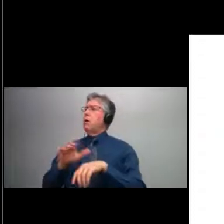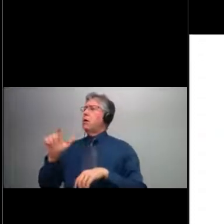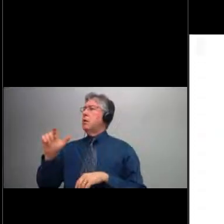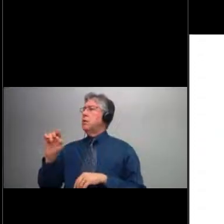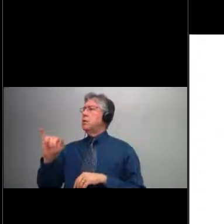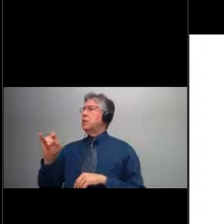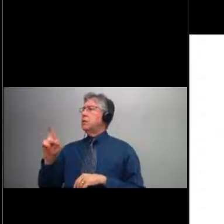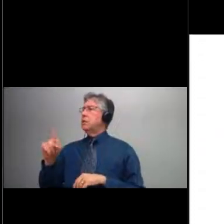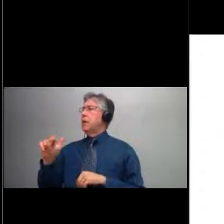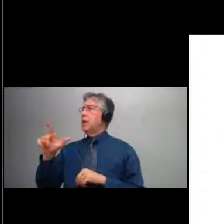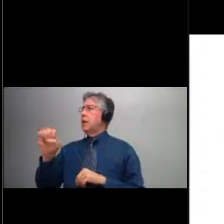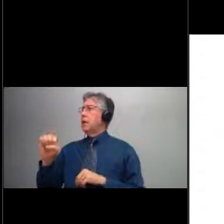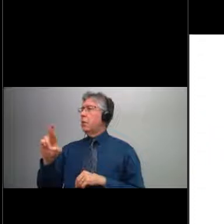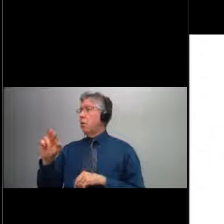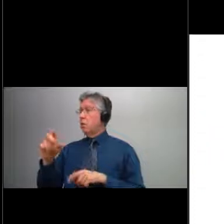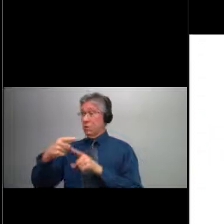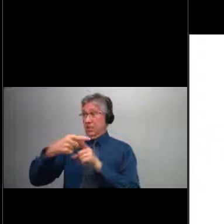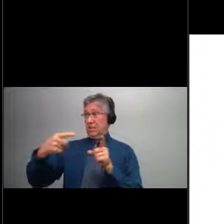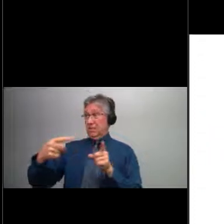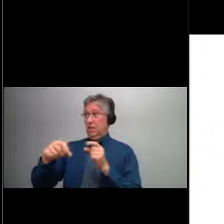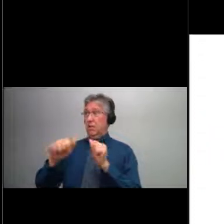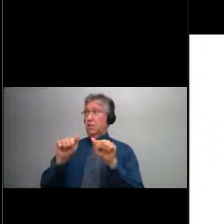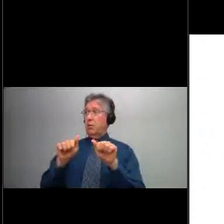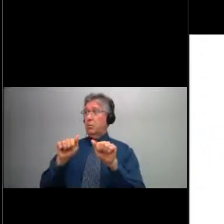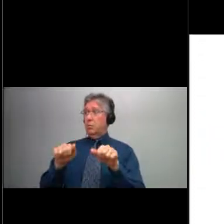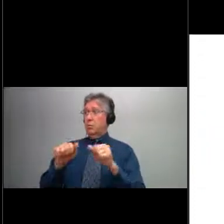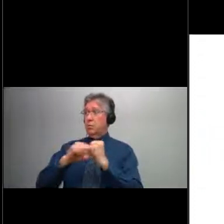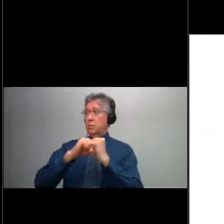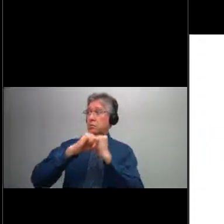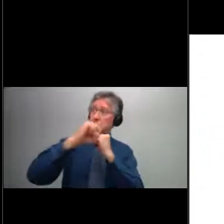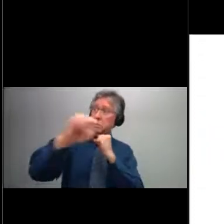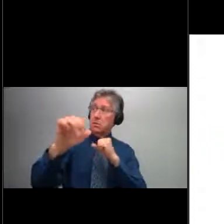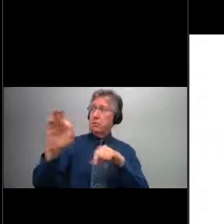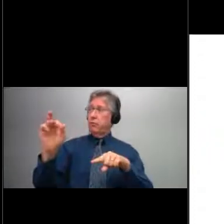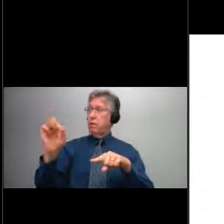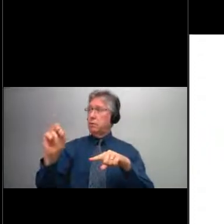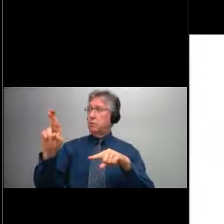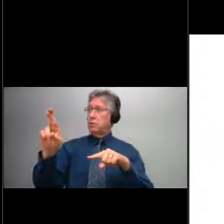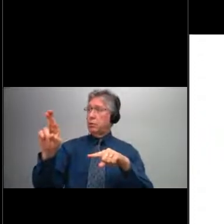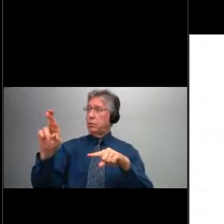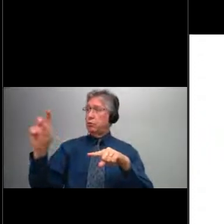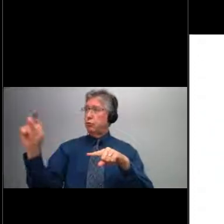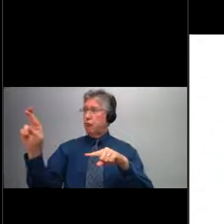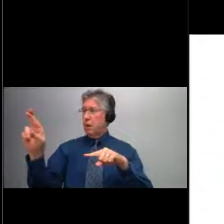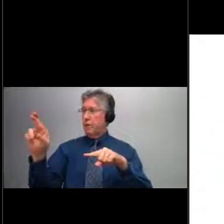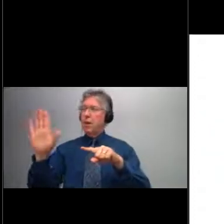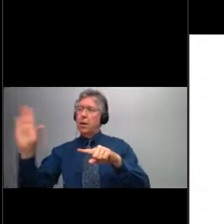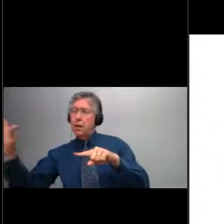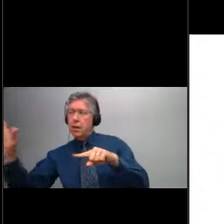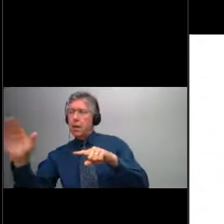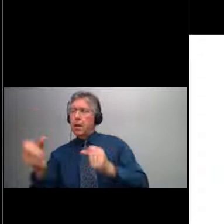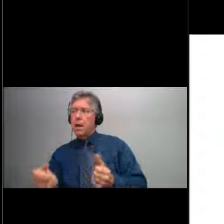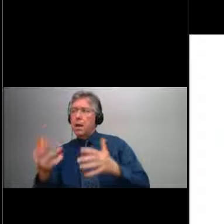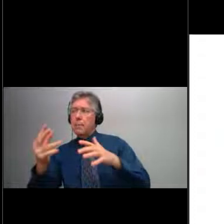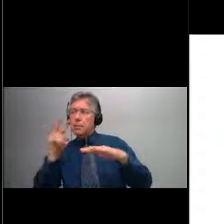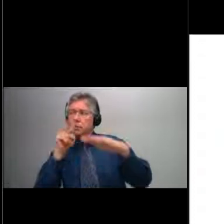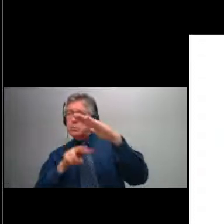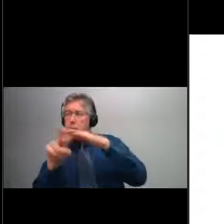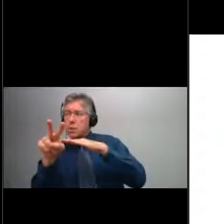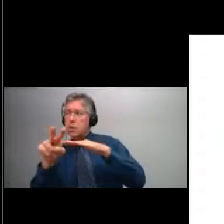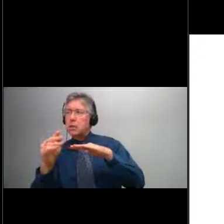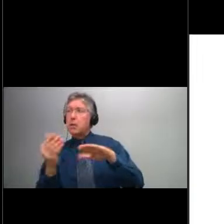the intersection with the proposed extension of Frontier Drive? And what is the projected traffic volume once the